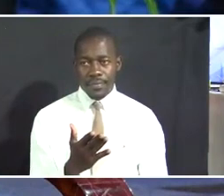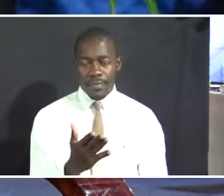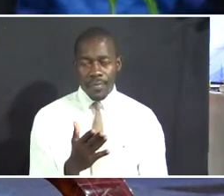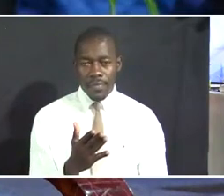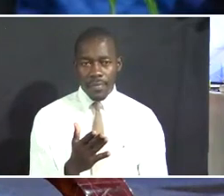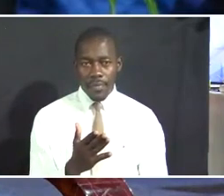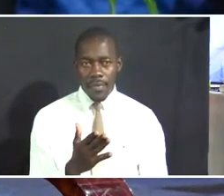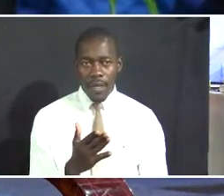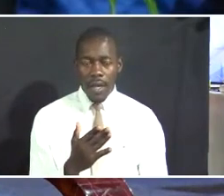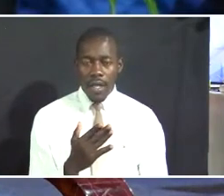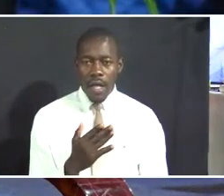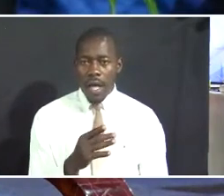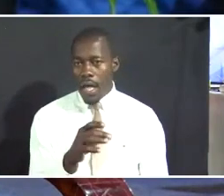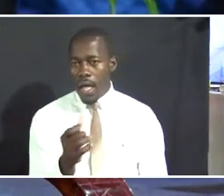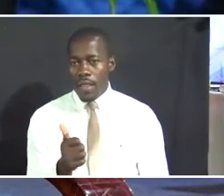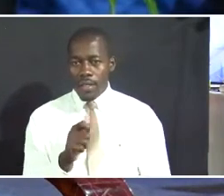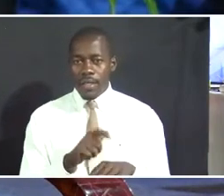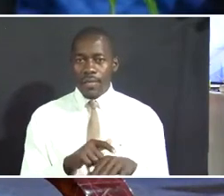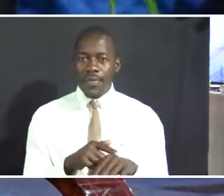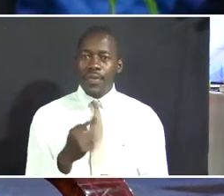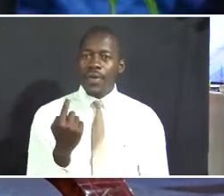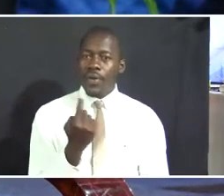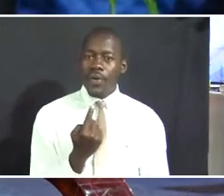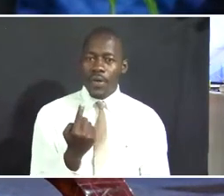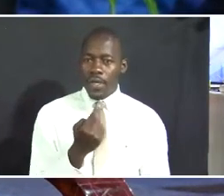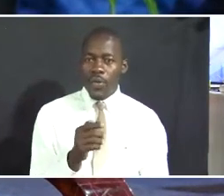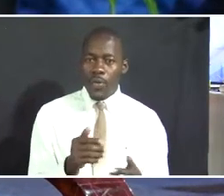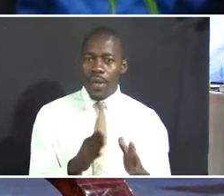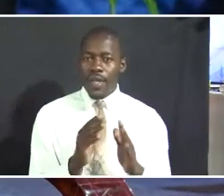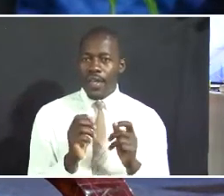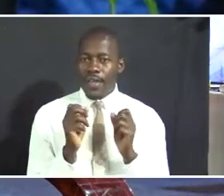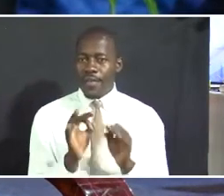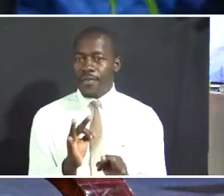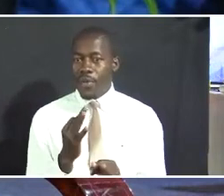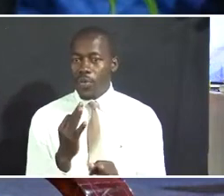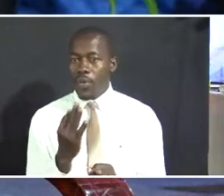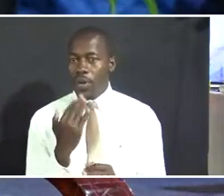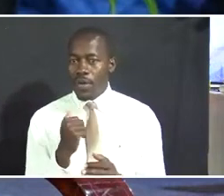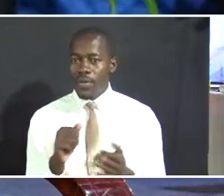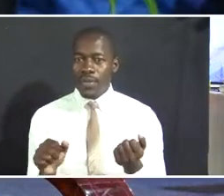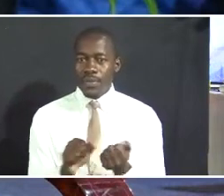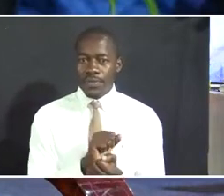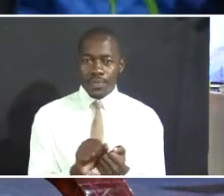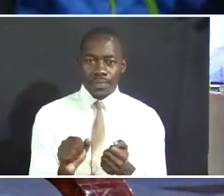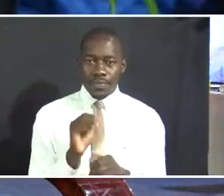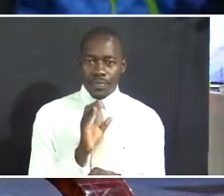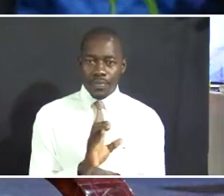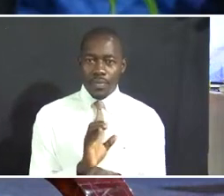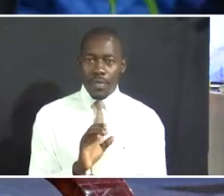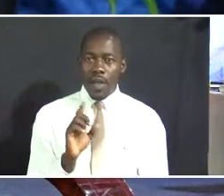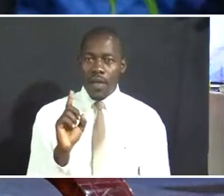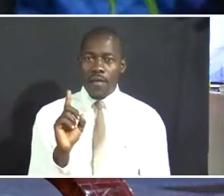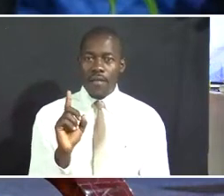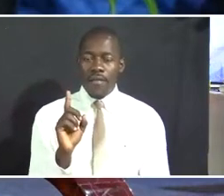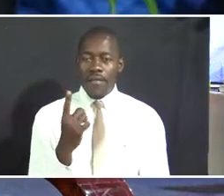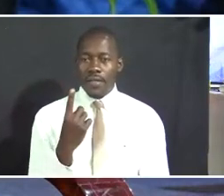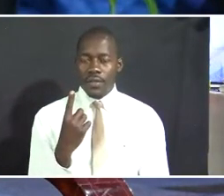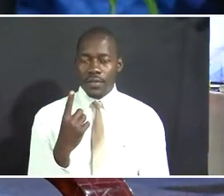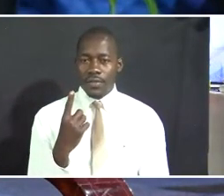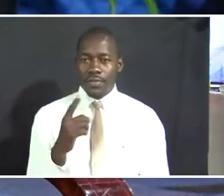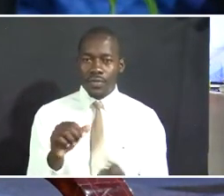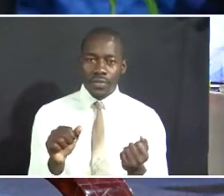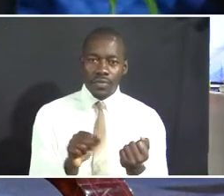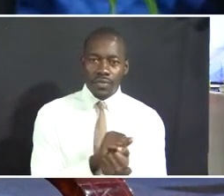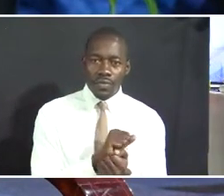the only thing, if he wants to destroy a church, first is to destroy a family.